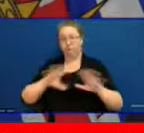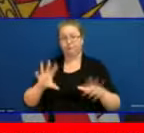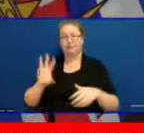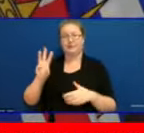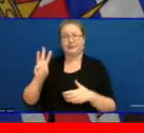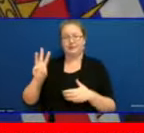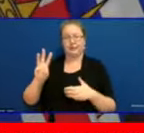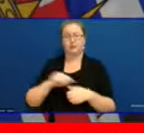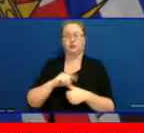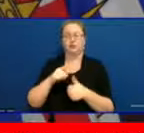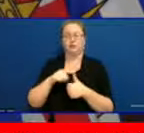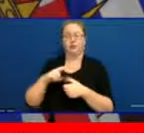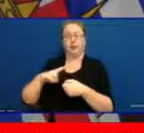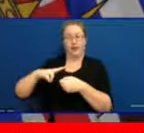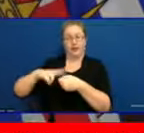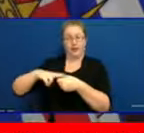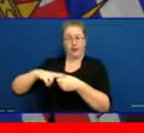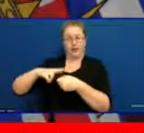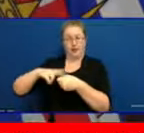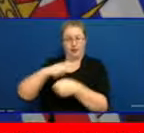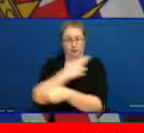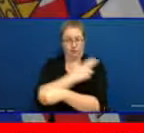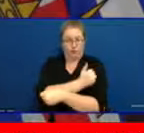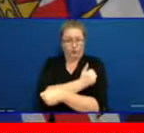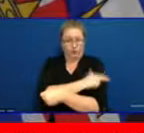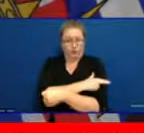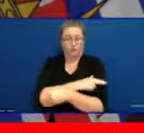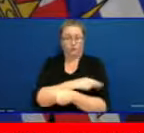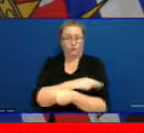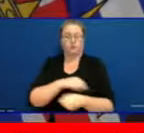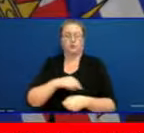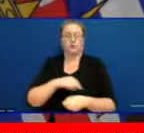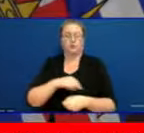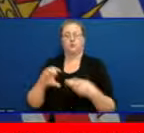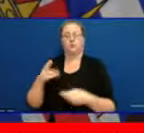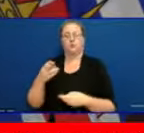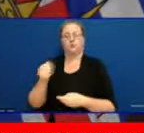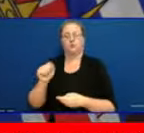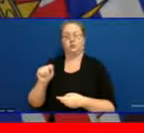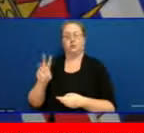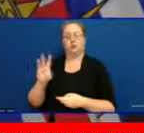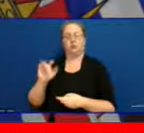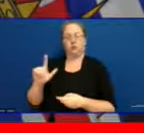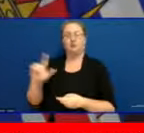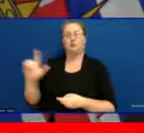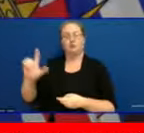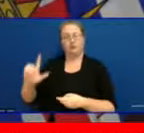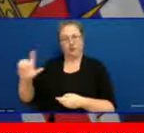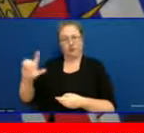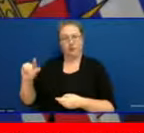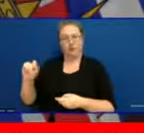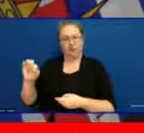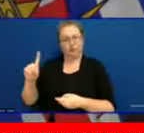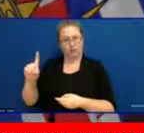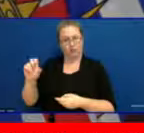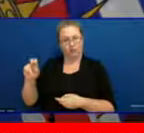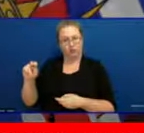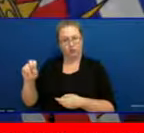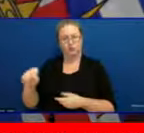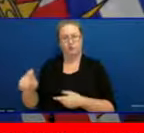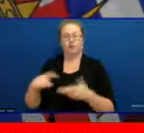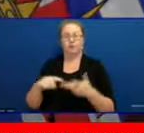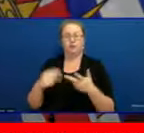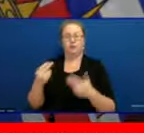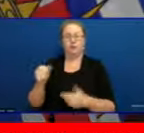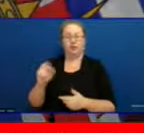Nanaimo Regional General Hospital here on Vancouver Island, Chartwell Langley Gardens, Peaceport Seniors